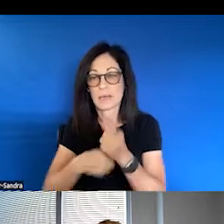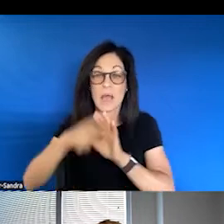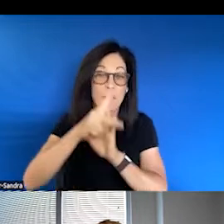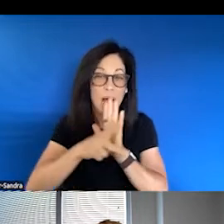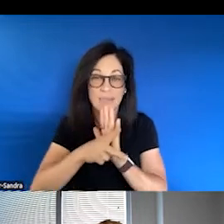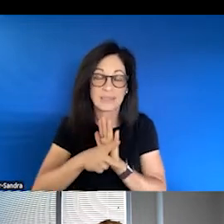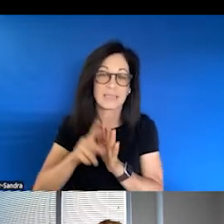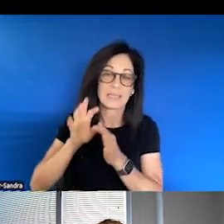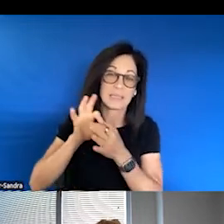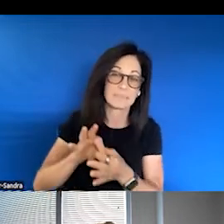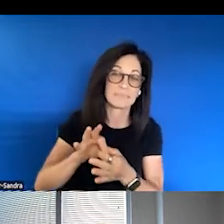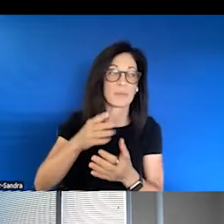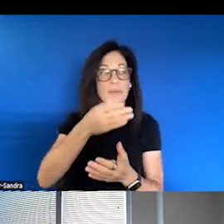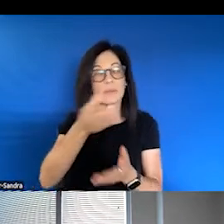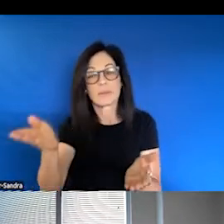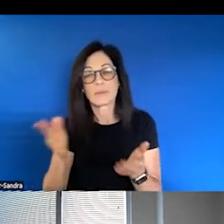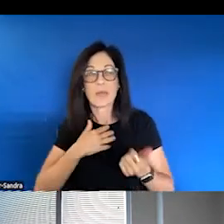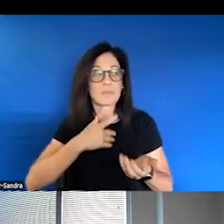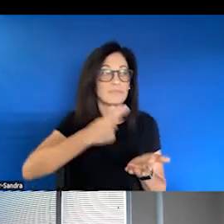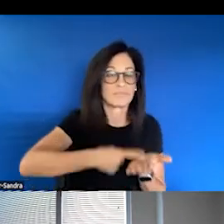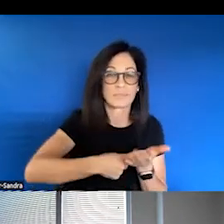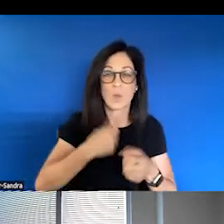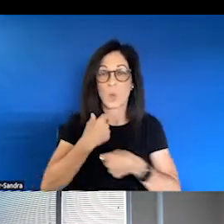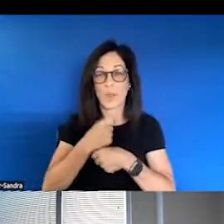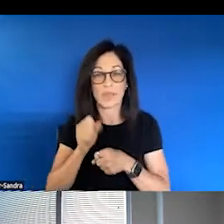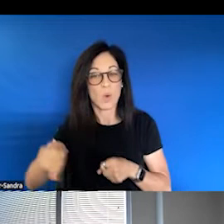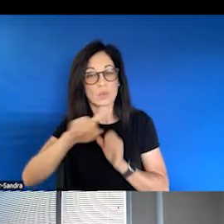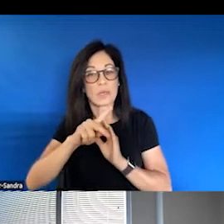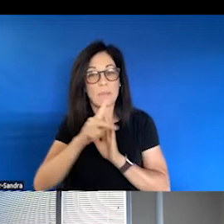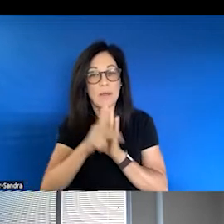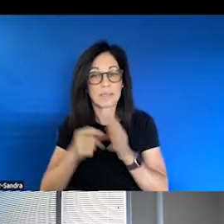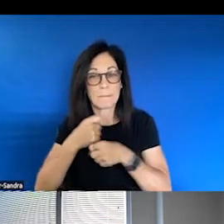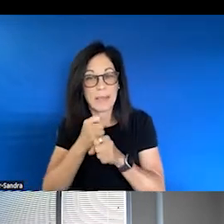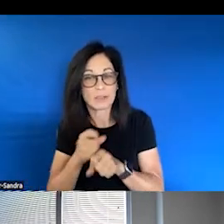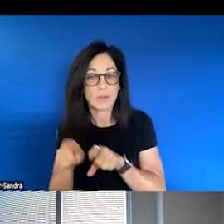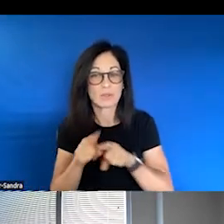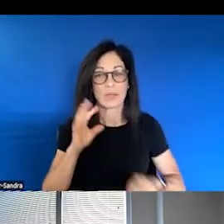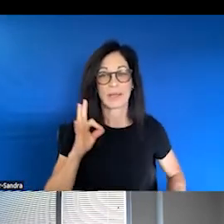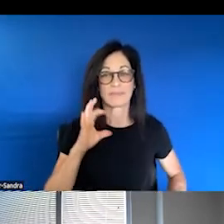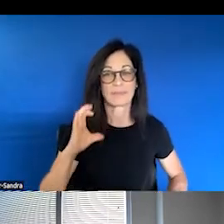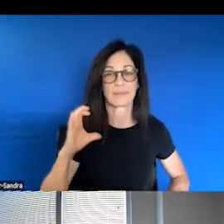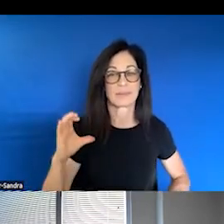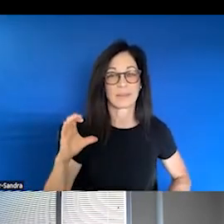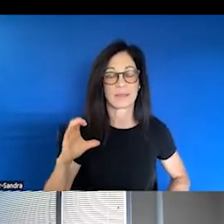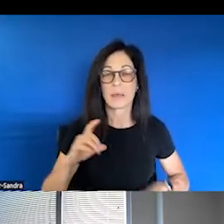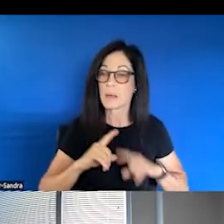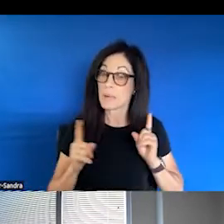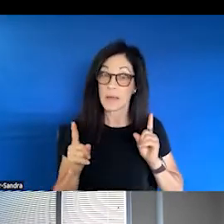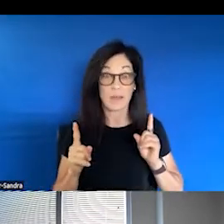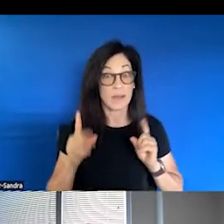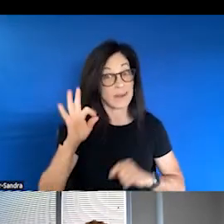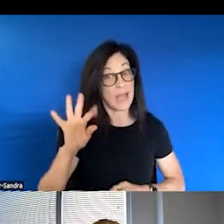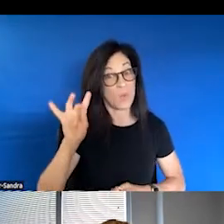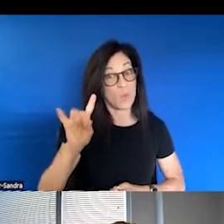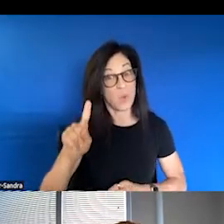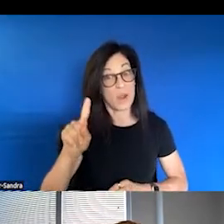policy-wise. They discuss with policymakers and the FCC, but it's a really just the